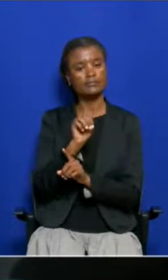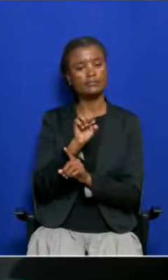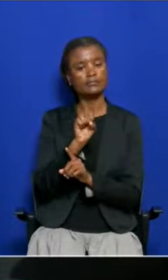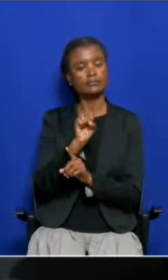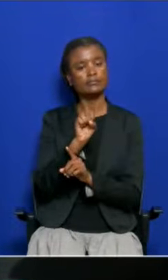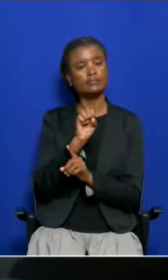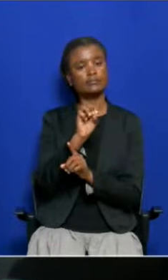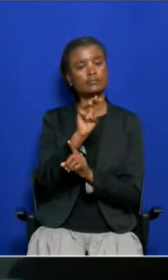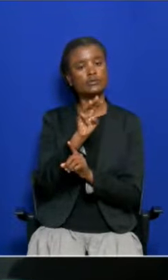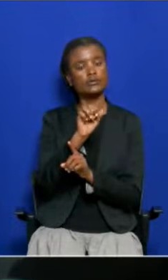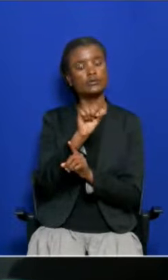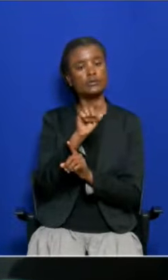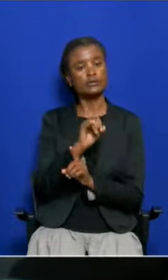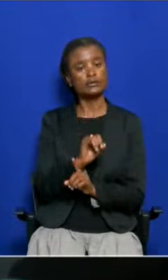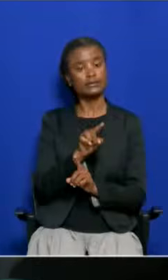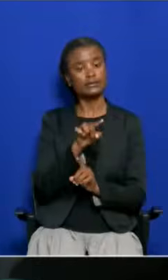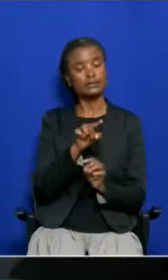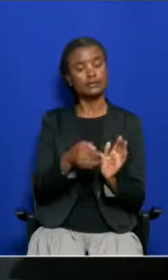page